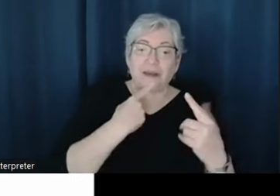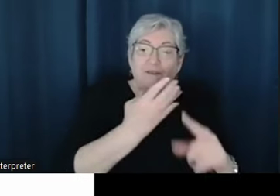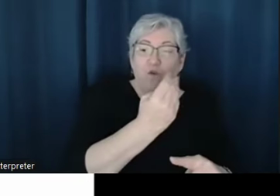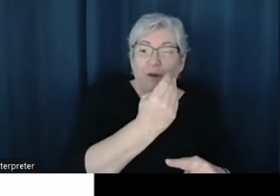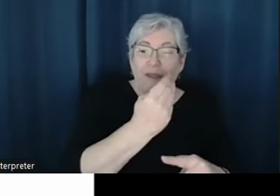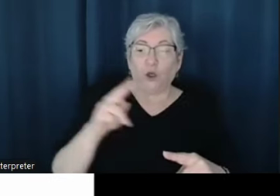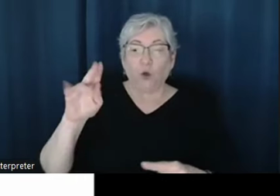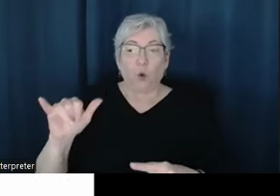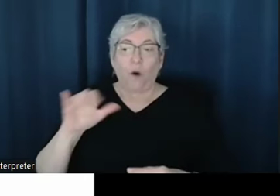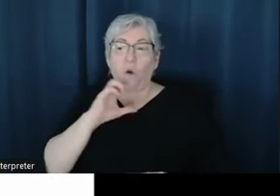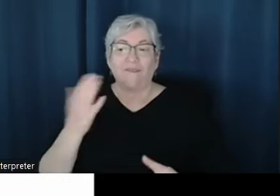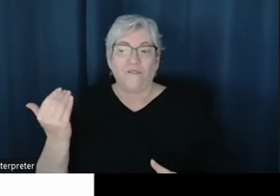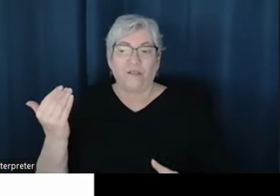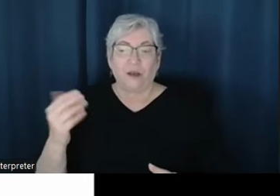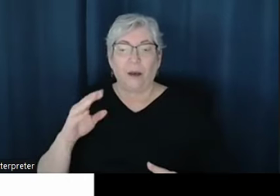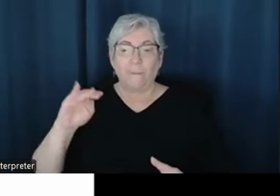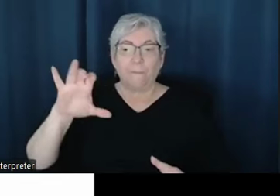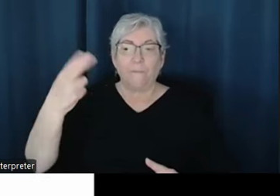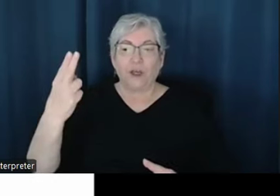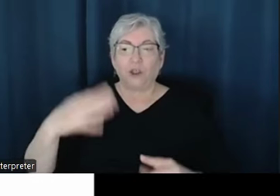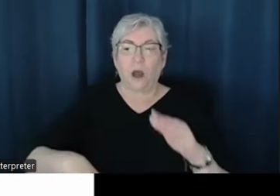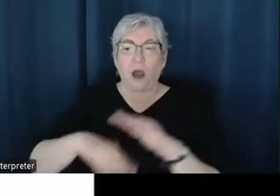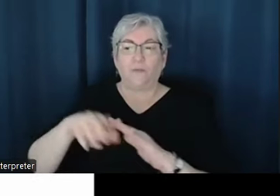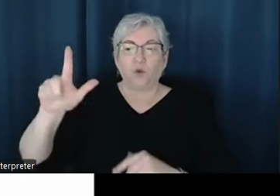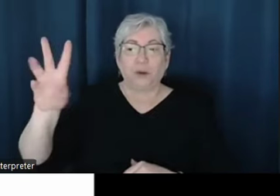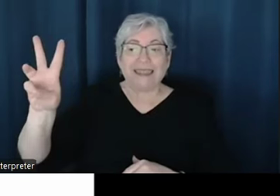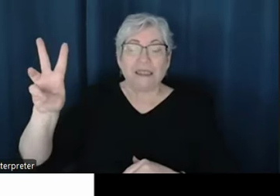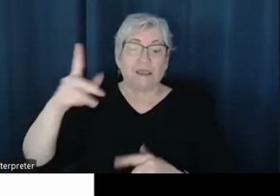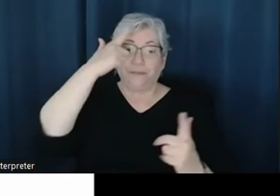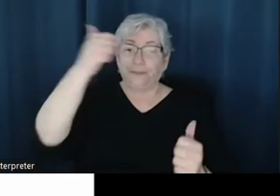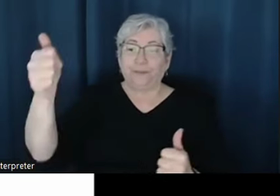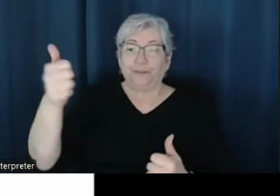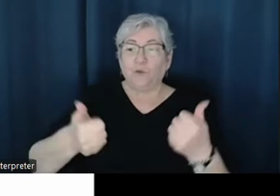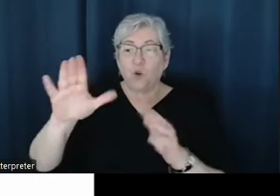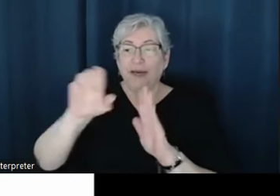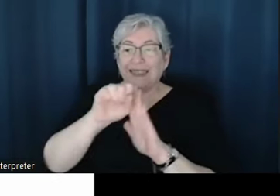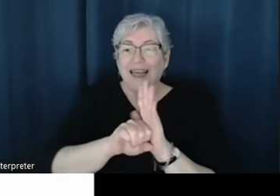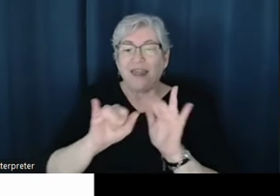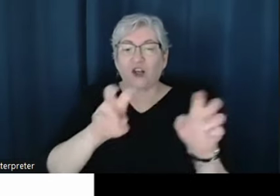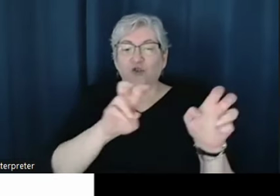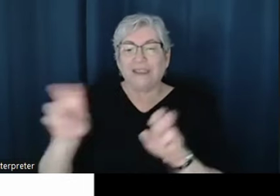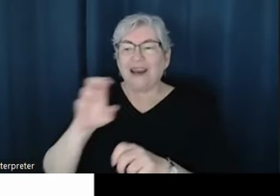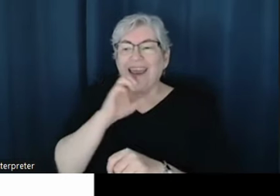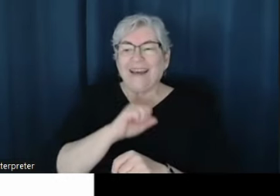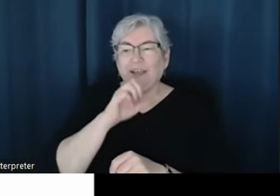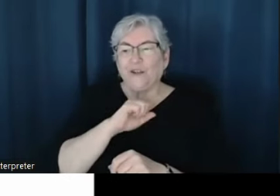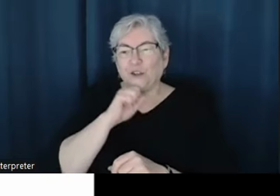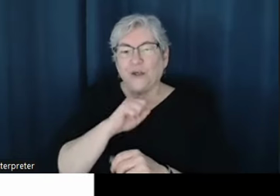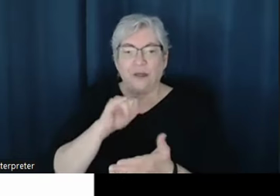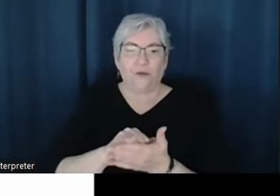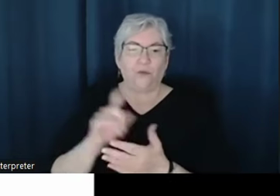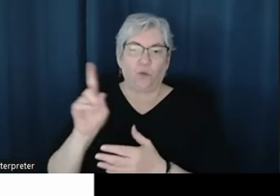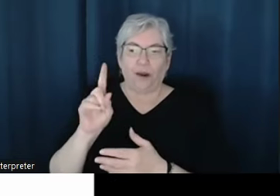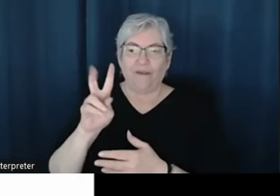York has 15, Michigan goes to 26. So whatever your state transition age is, that's the age in which the VR